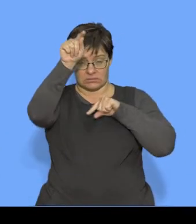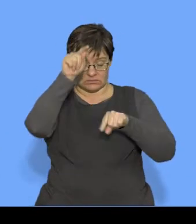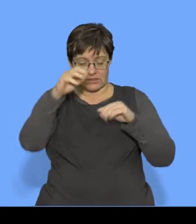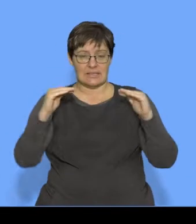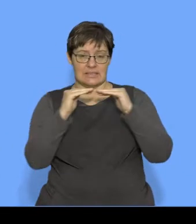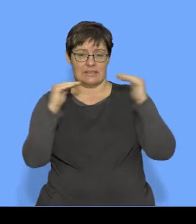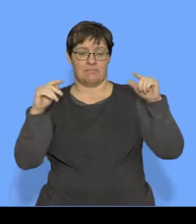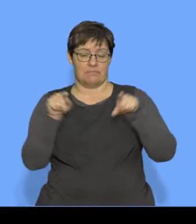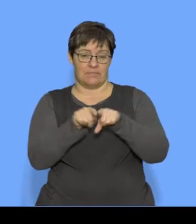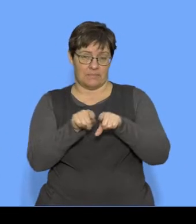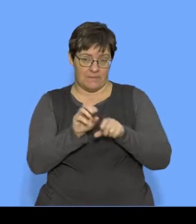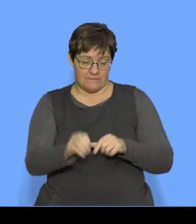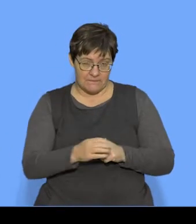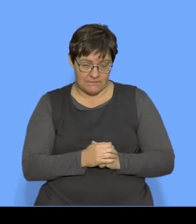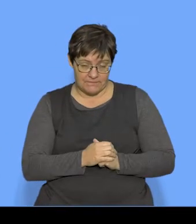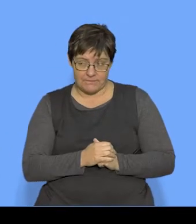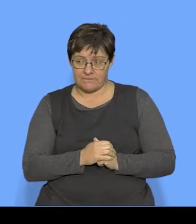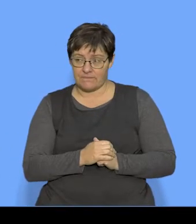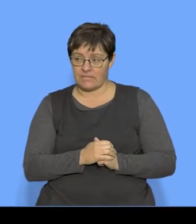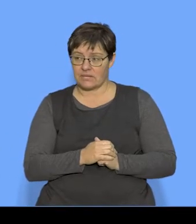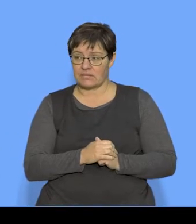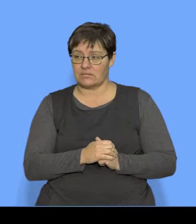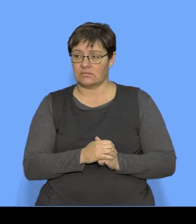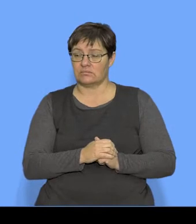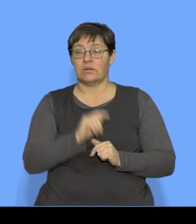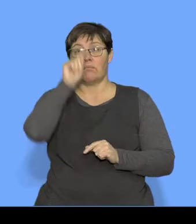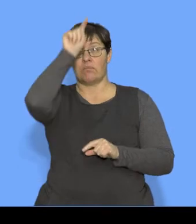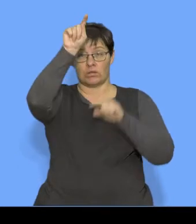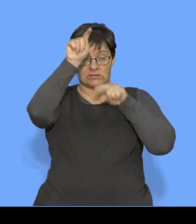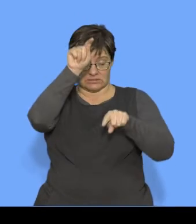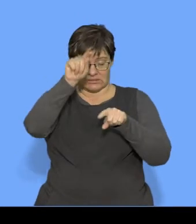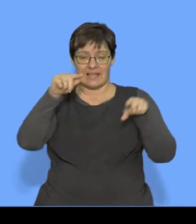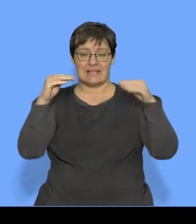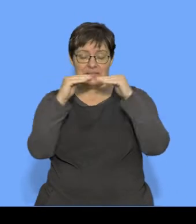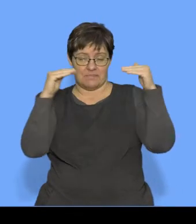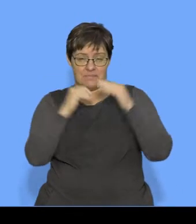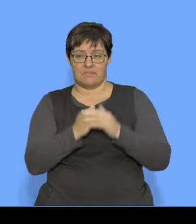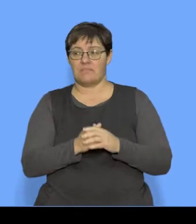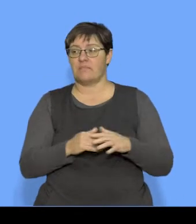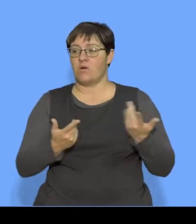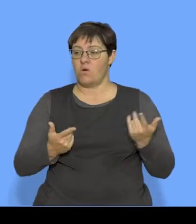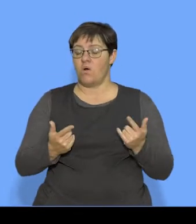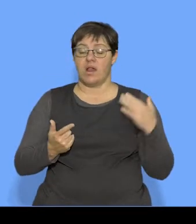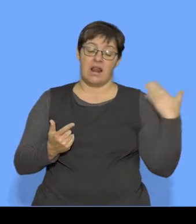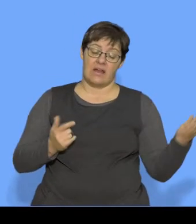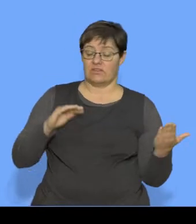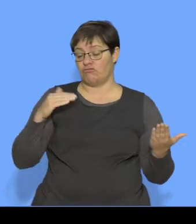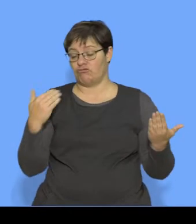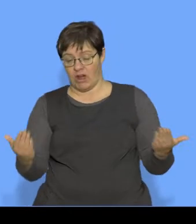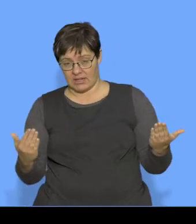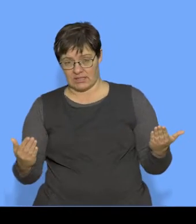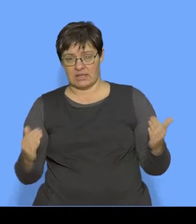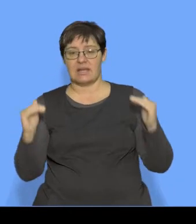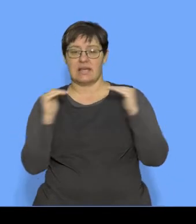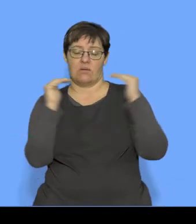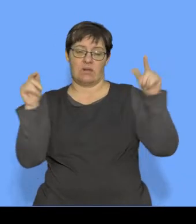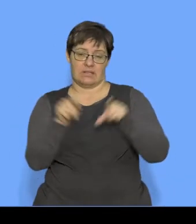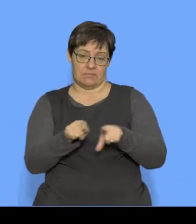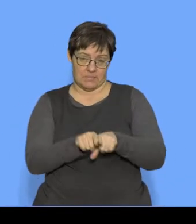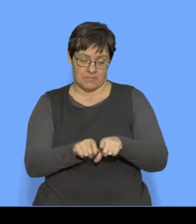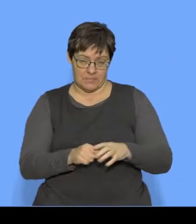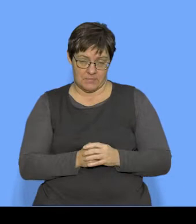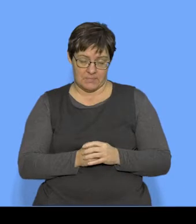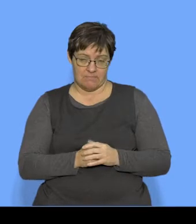sides are equal, so the side at the top and bottom are equal. On the left and on the right, are